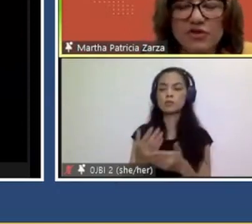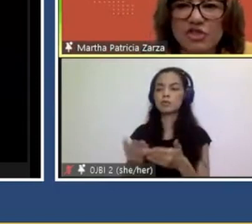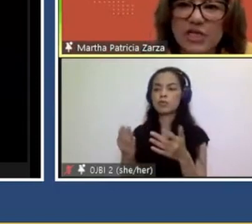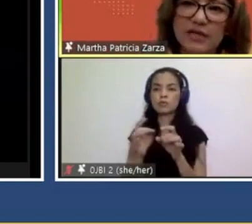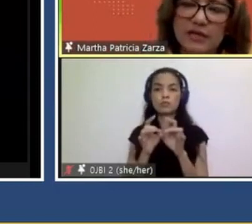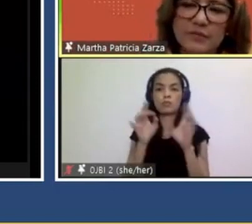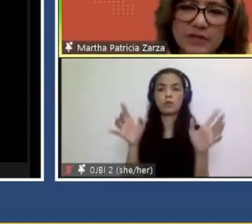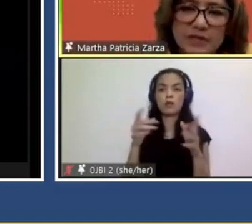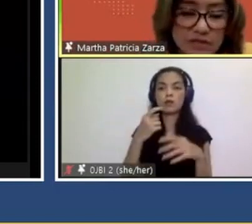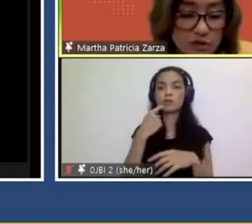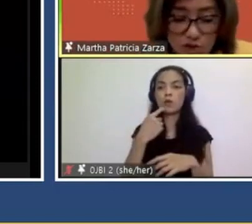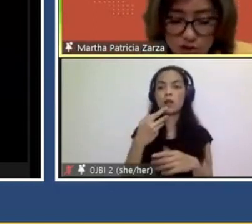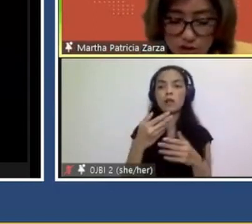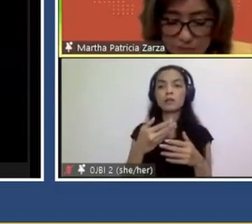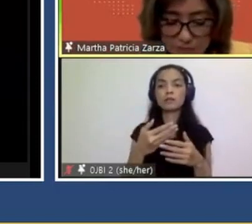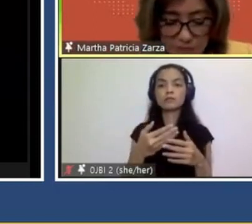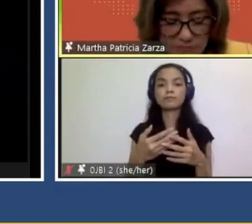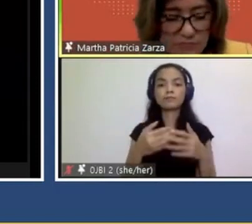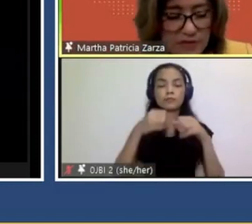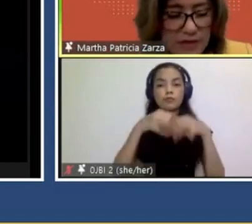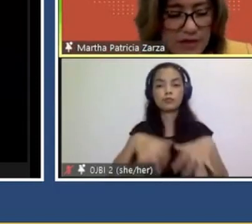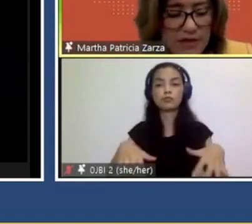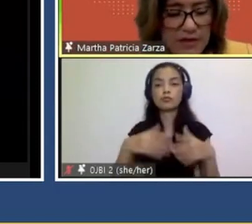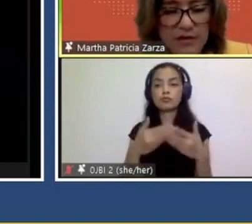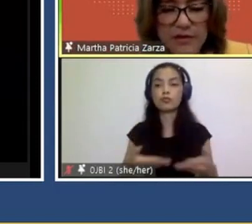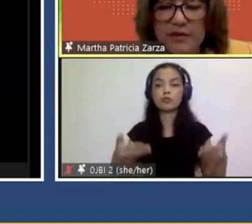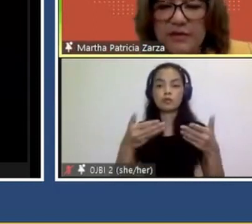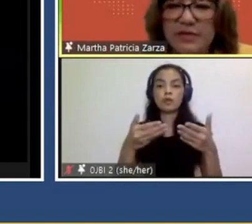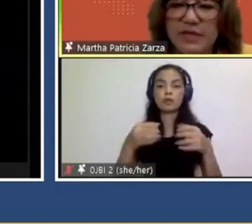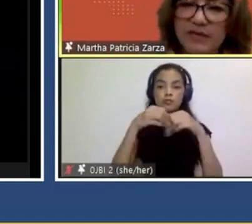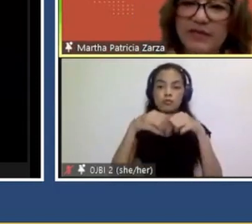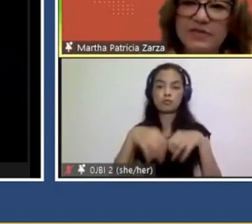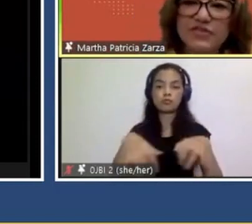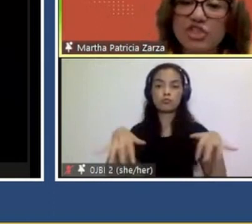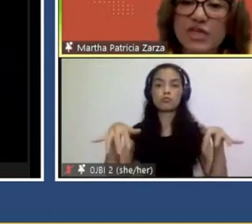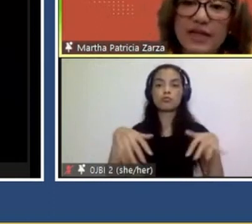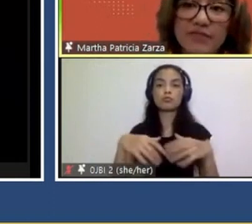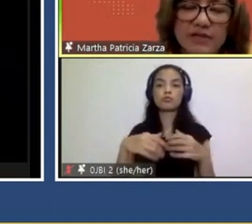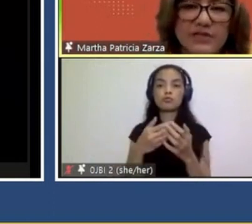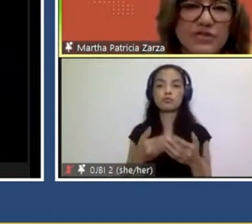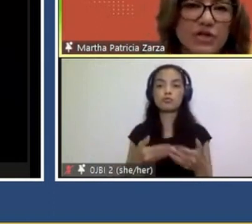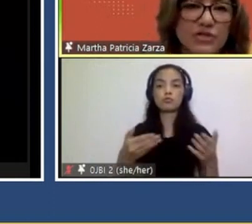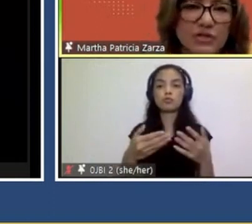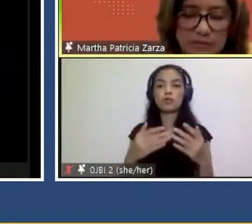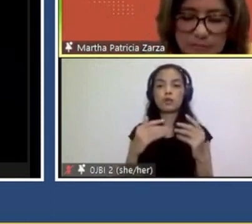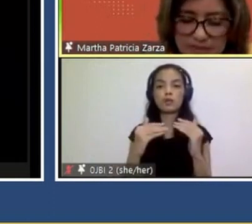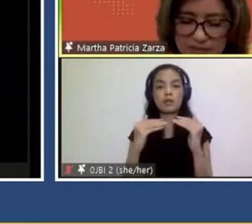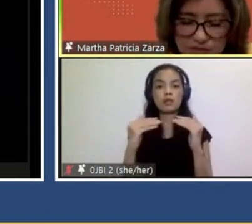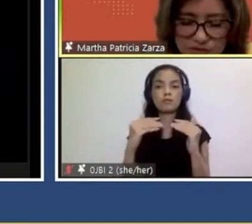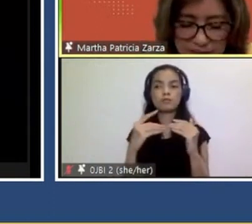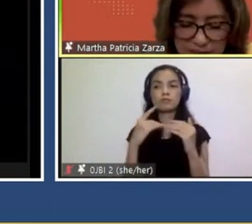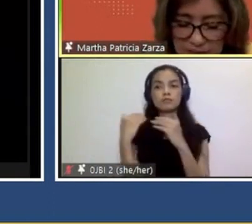the social structure, the social level structure